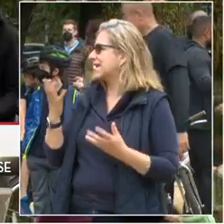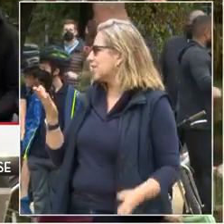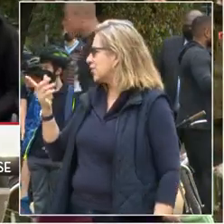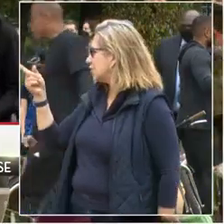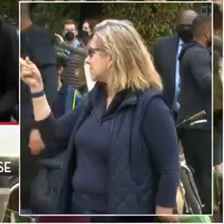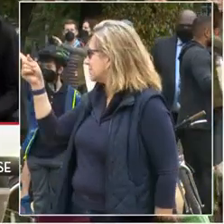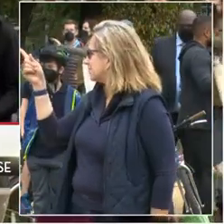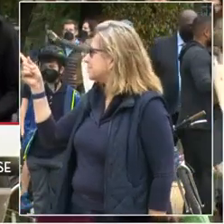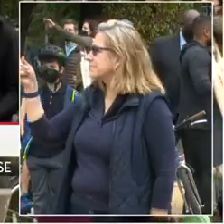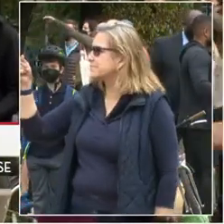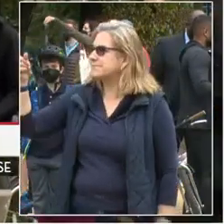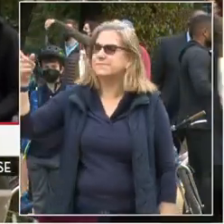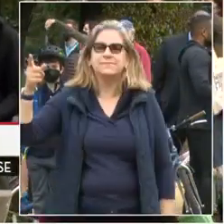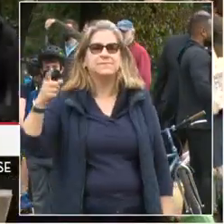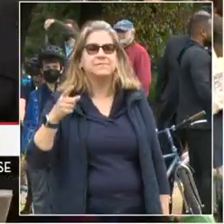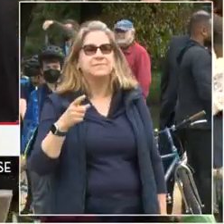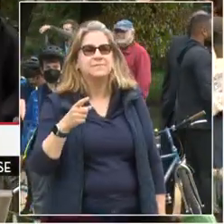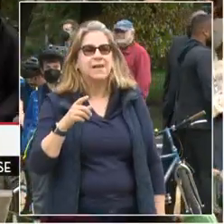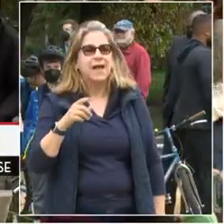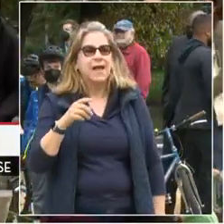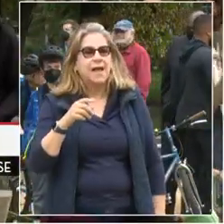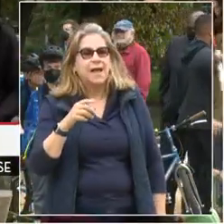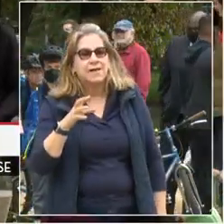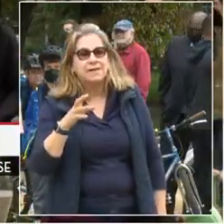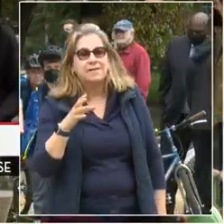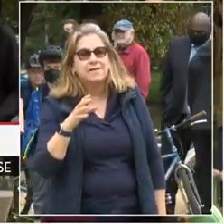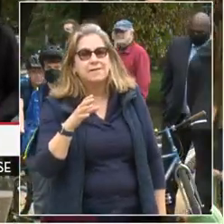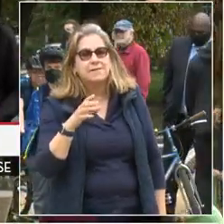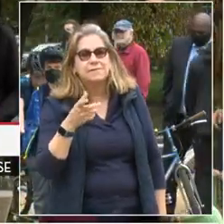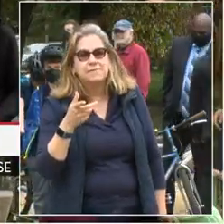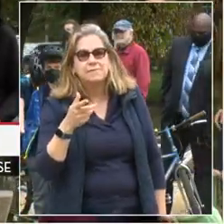How about Payne Elementary?